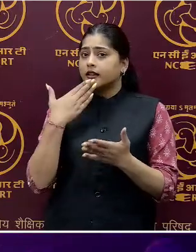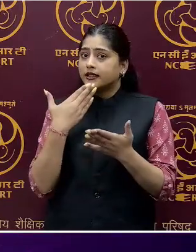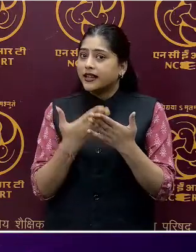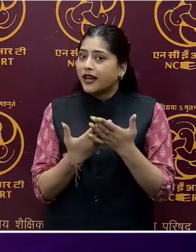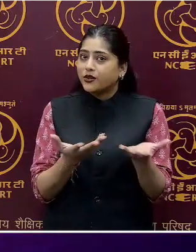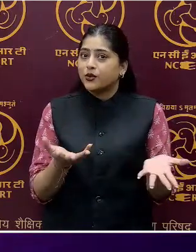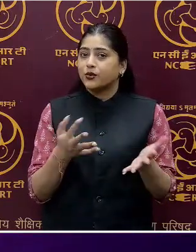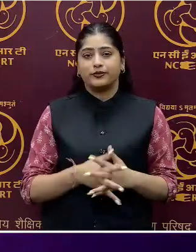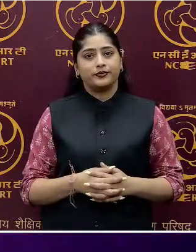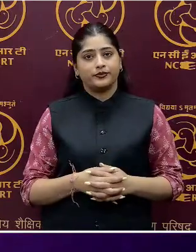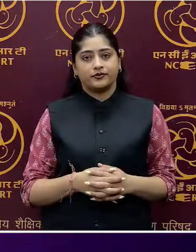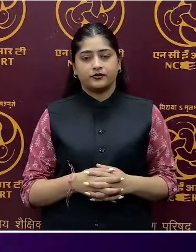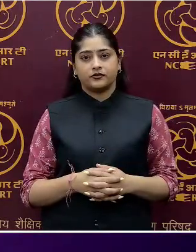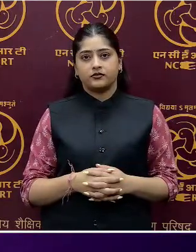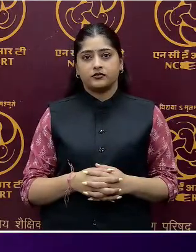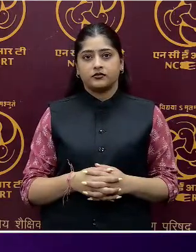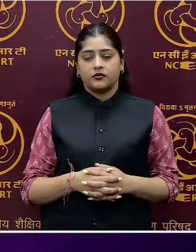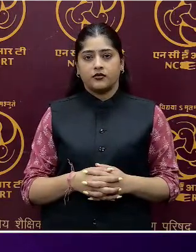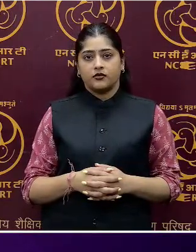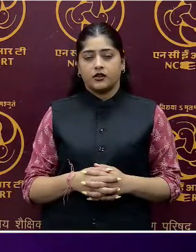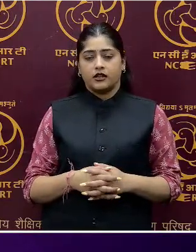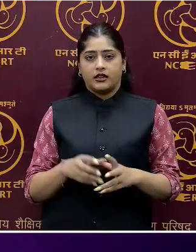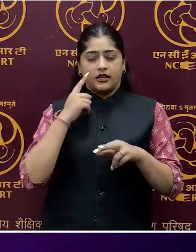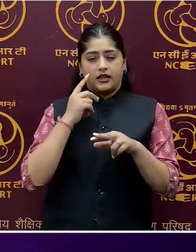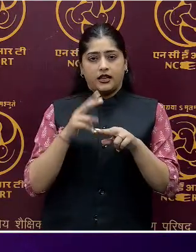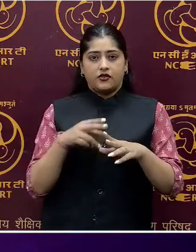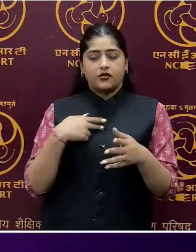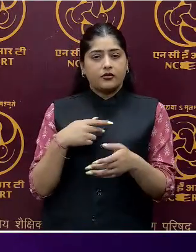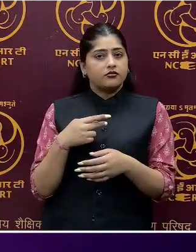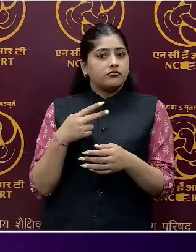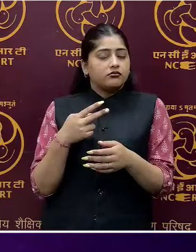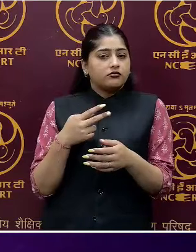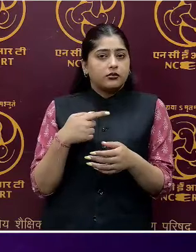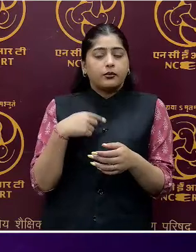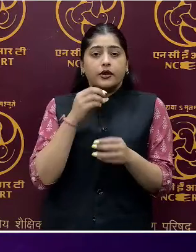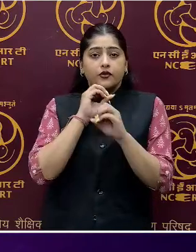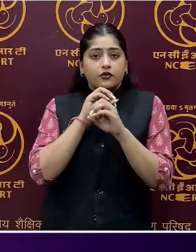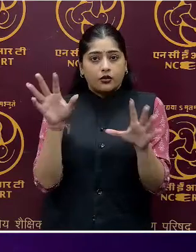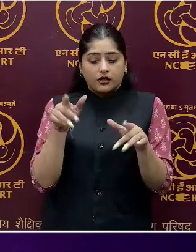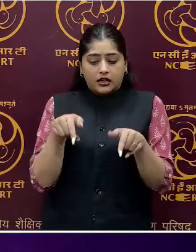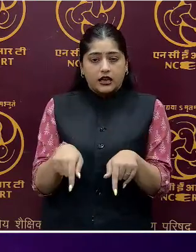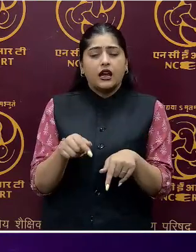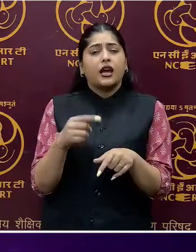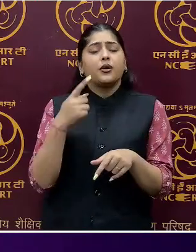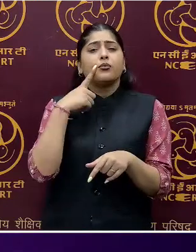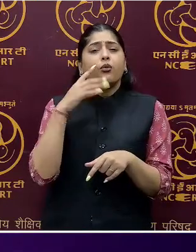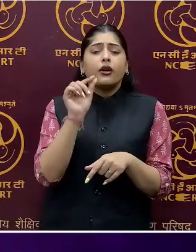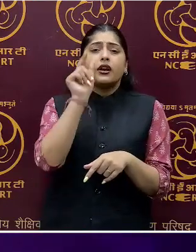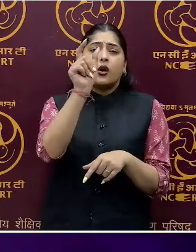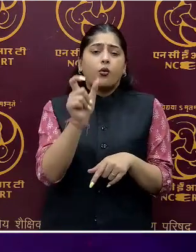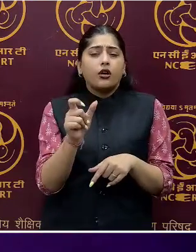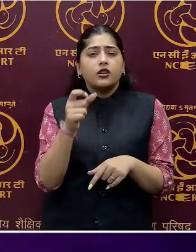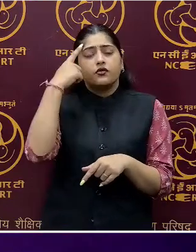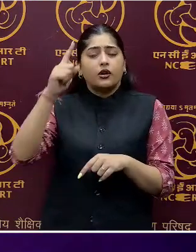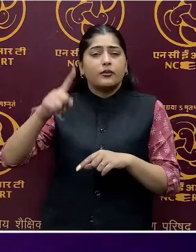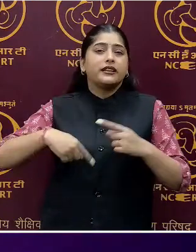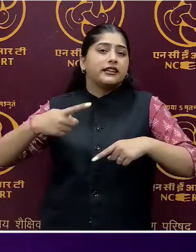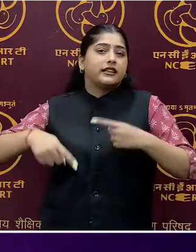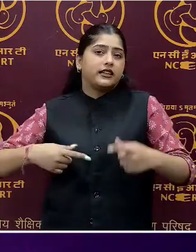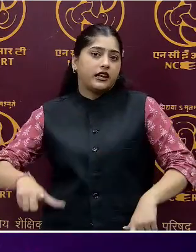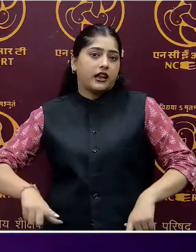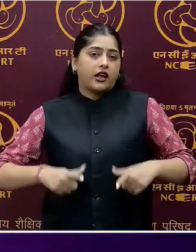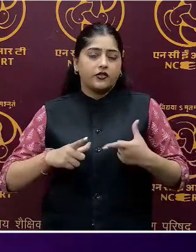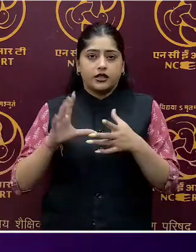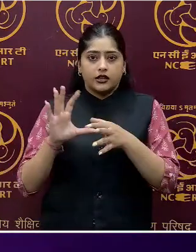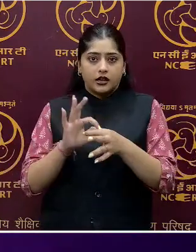you. So these are the words that we need to use in our day-to-day life quite often. For our students, I am telling this. So